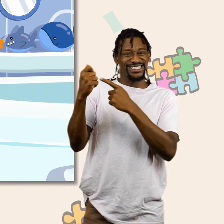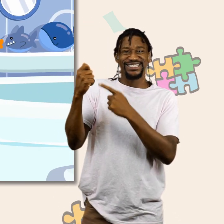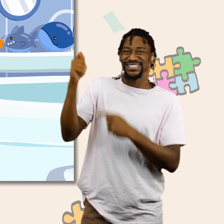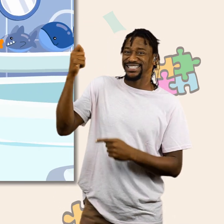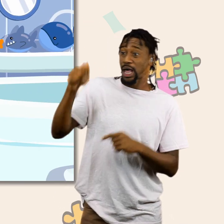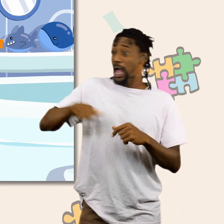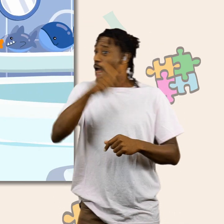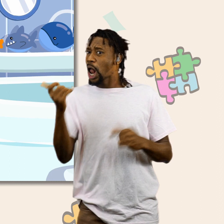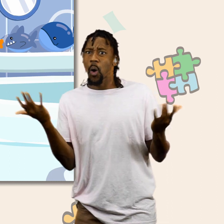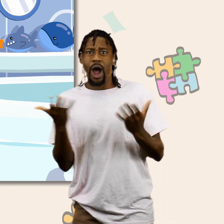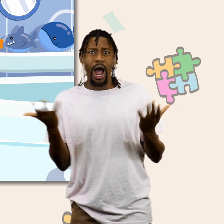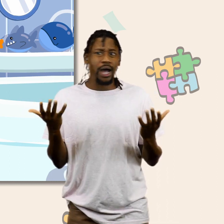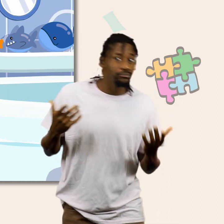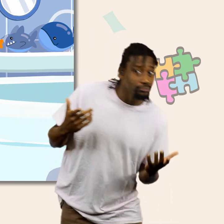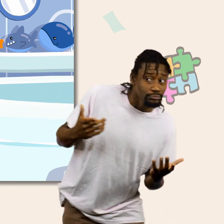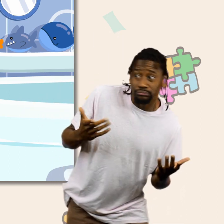And the second thing we need?